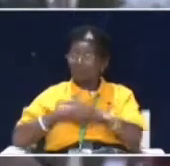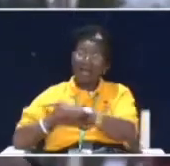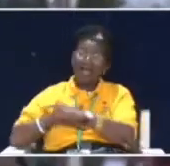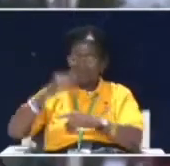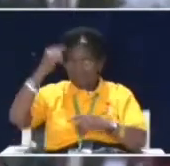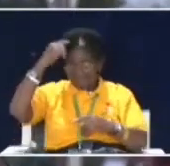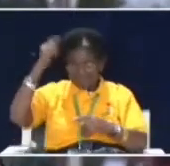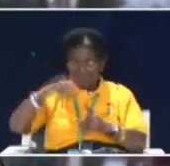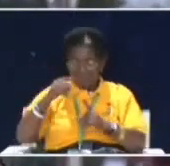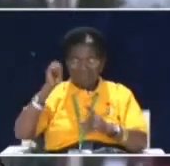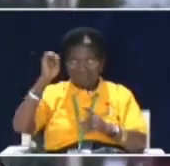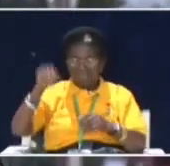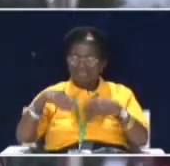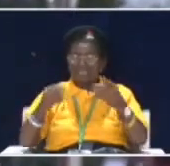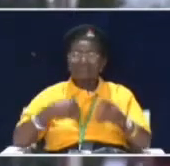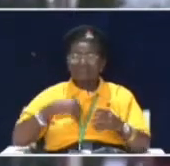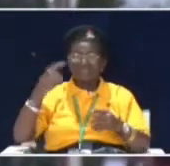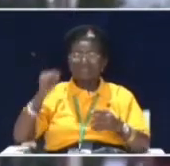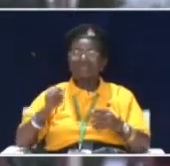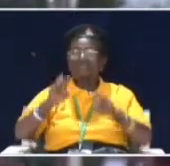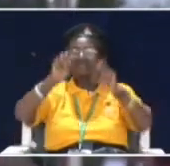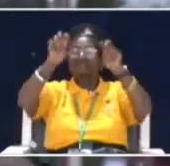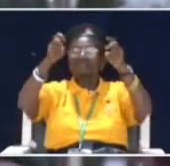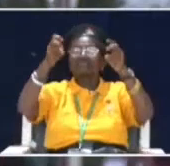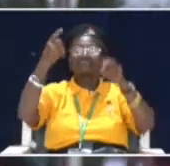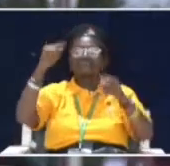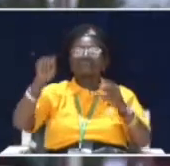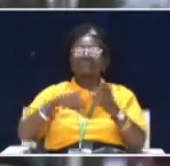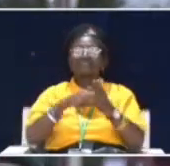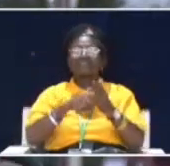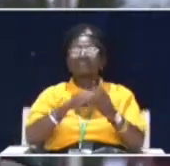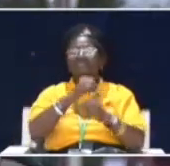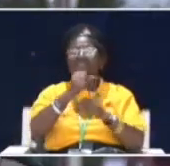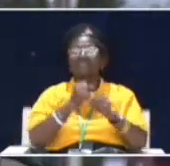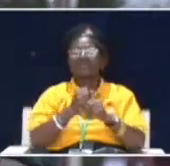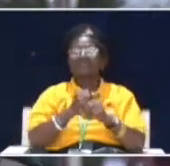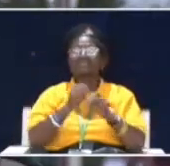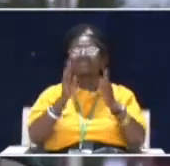when he gave me the theme for this year's Congress,